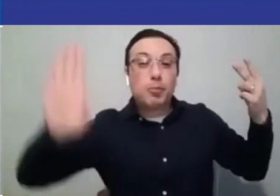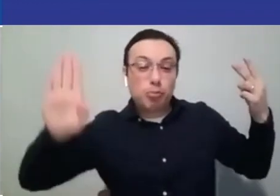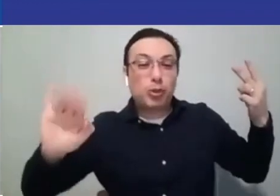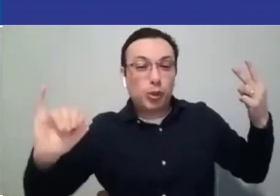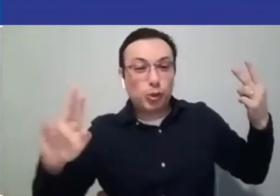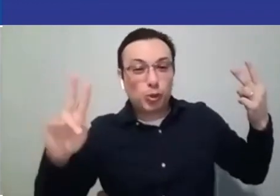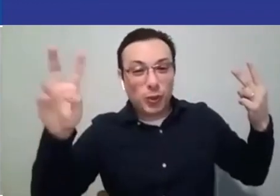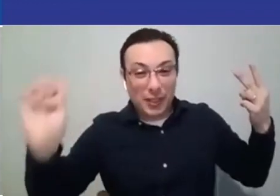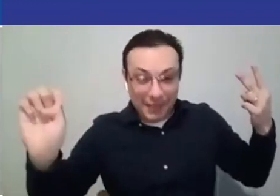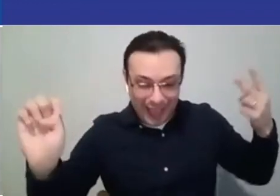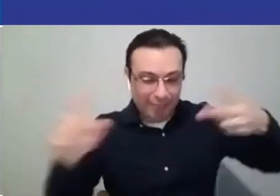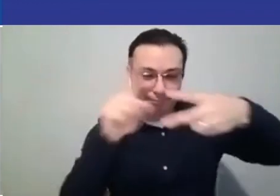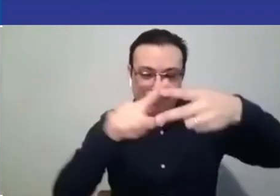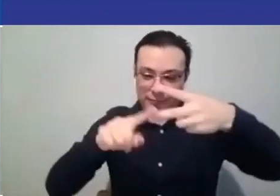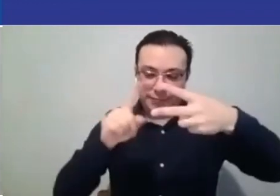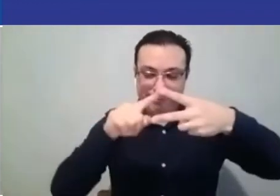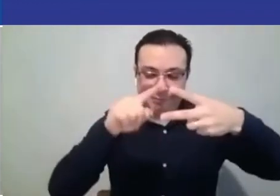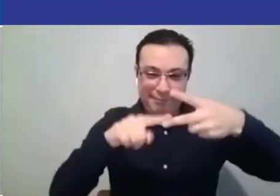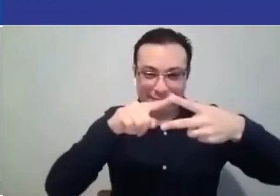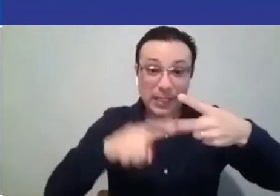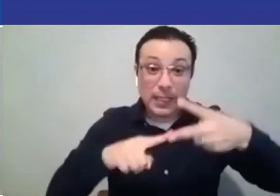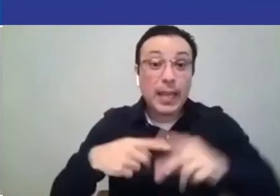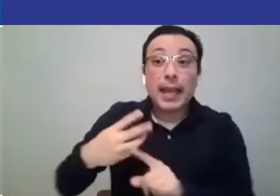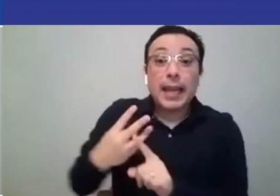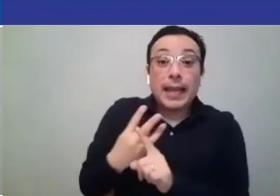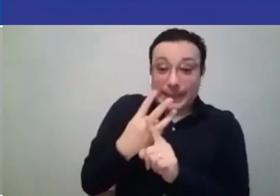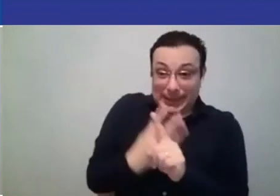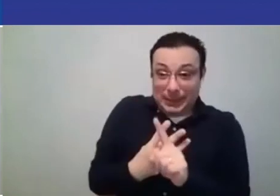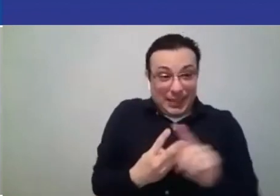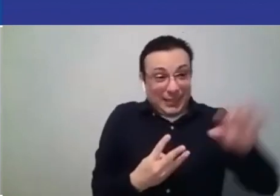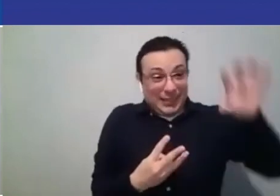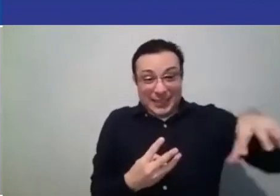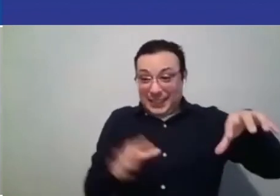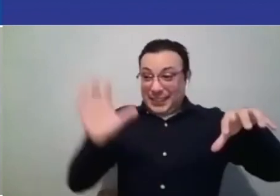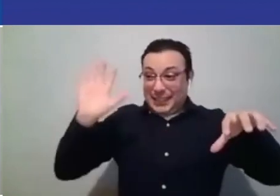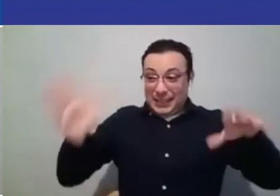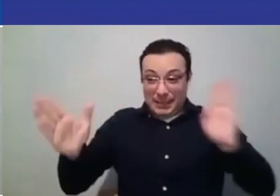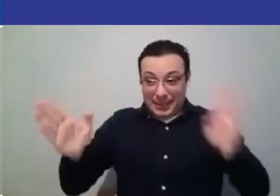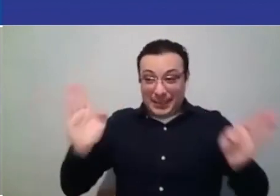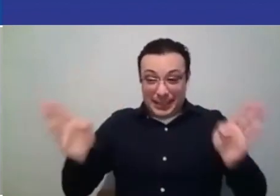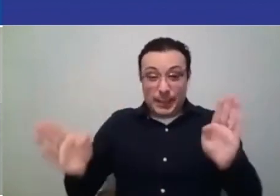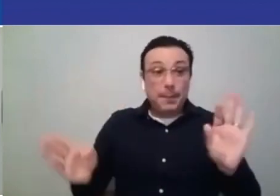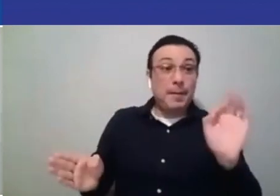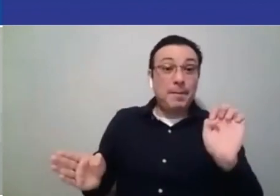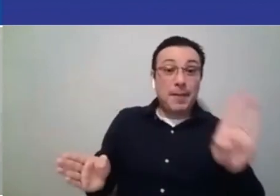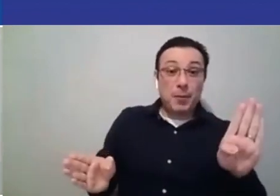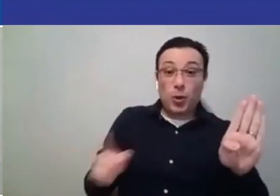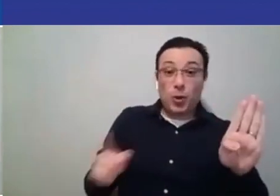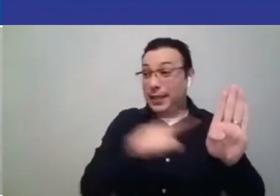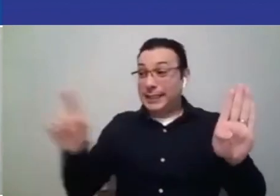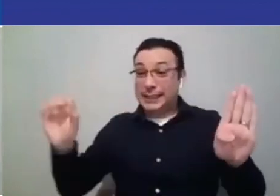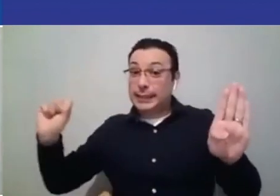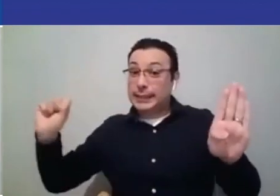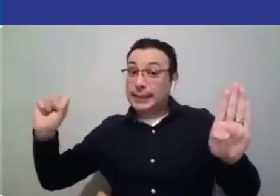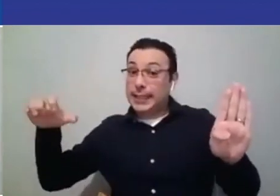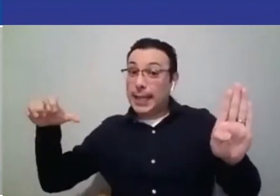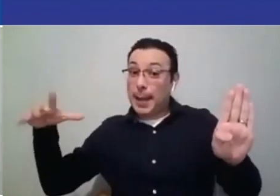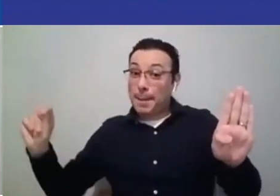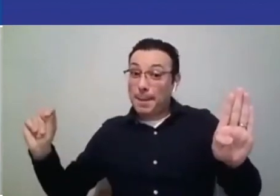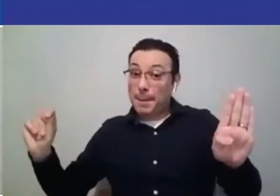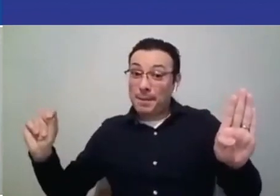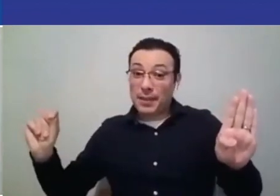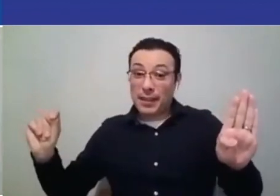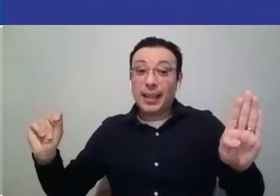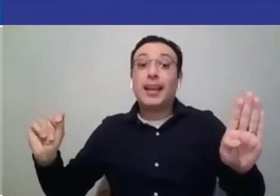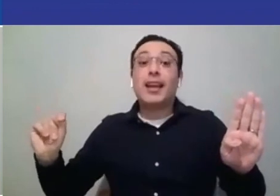Tobago, followed by Brooklyn Juve. It's got to be. So I've got 6 months